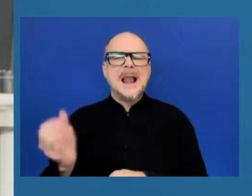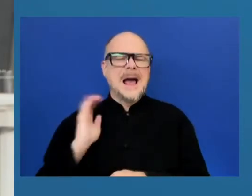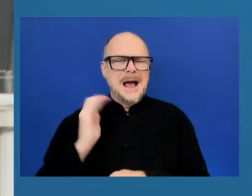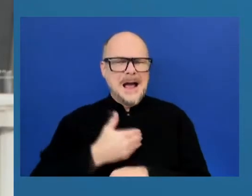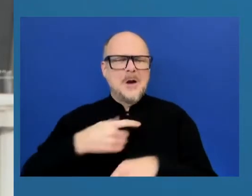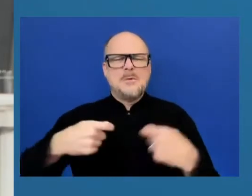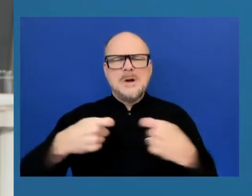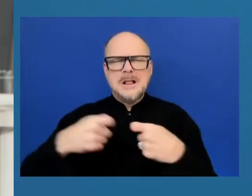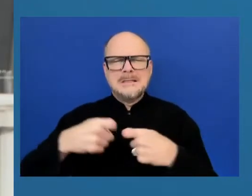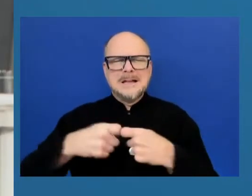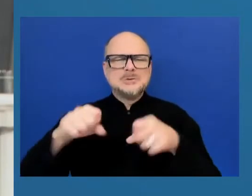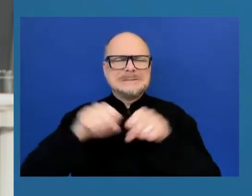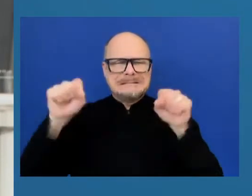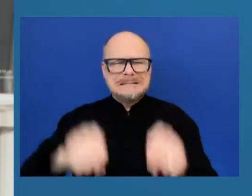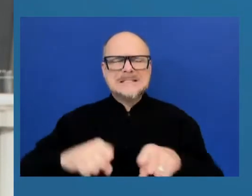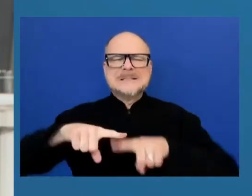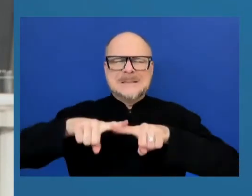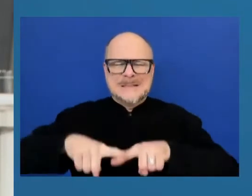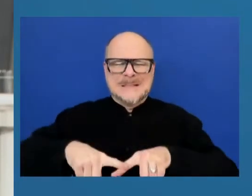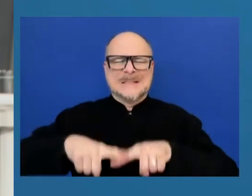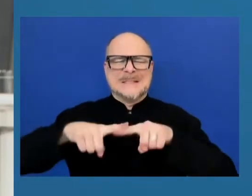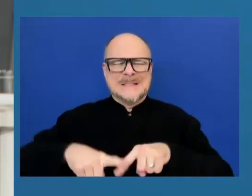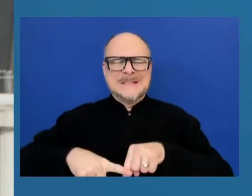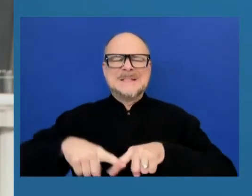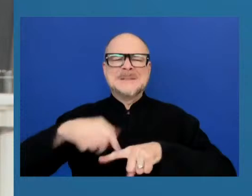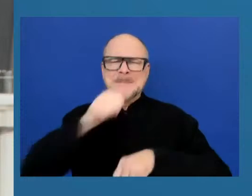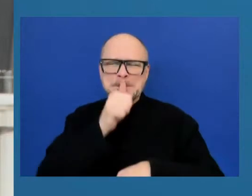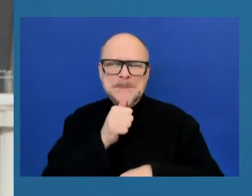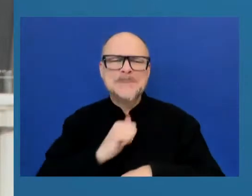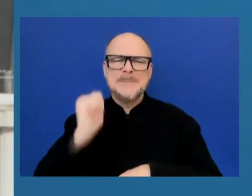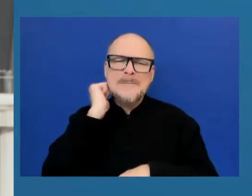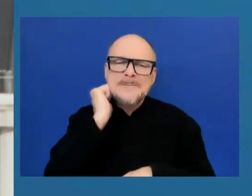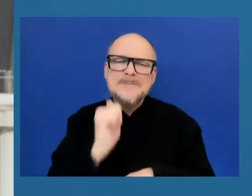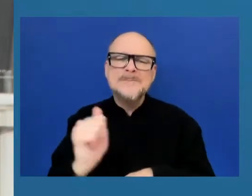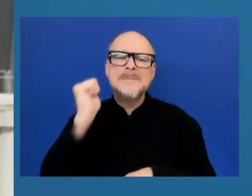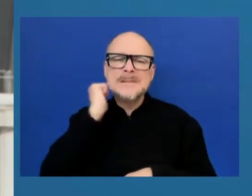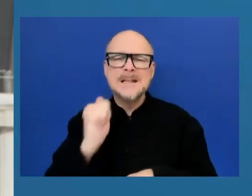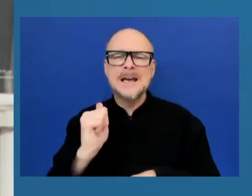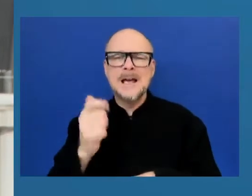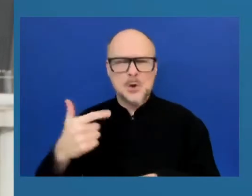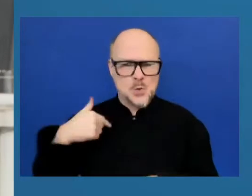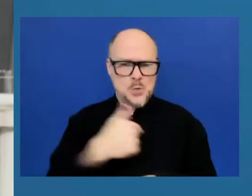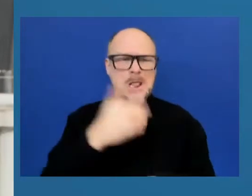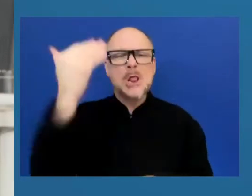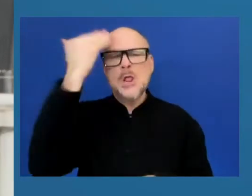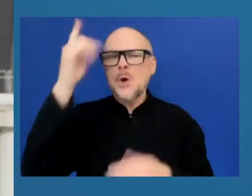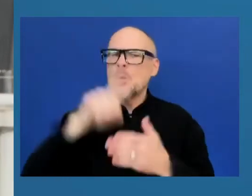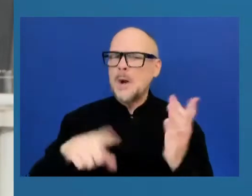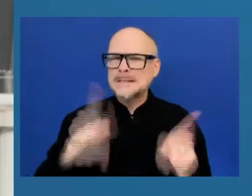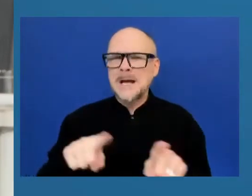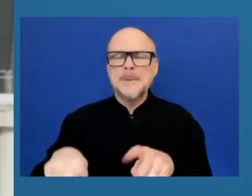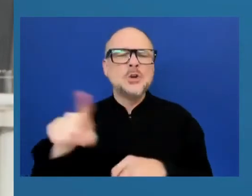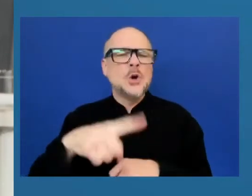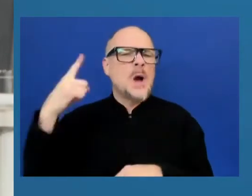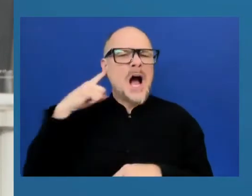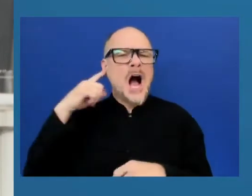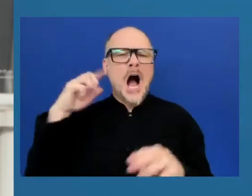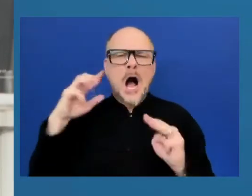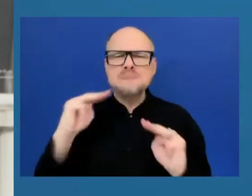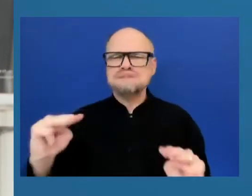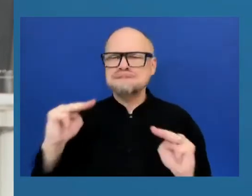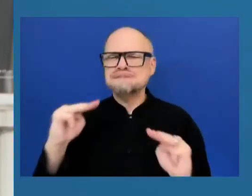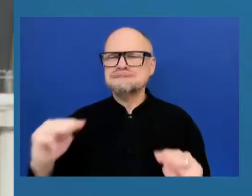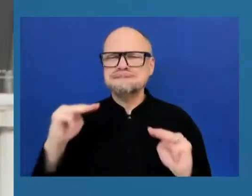out, and New York is not isolated from that stress. We know what's happening. As you hear this humming and the heat is on today, there's